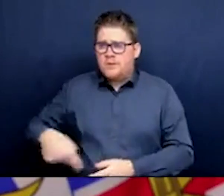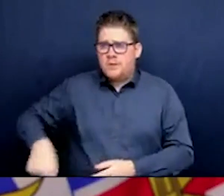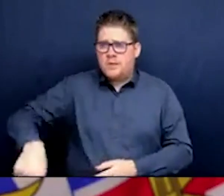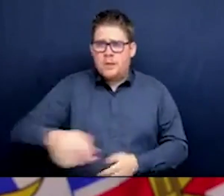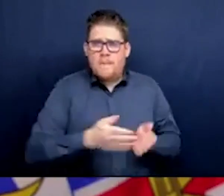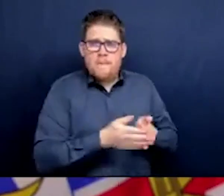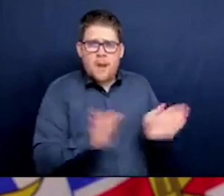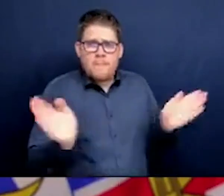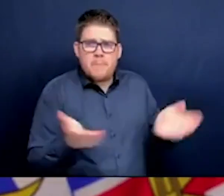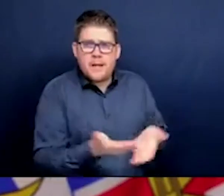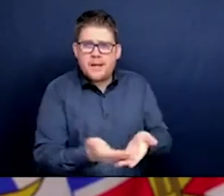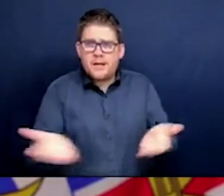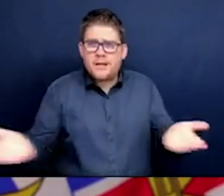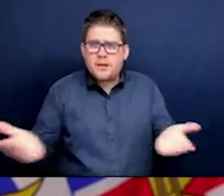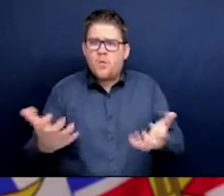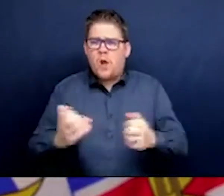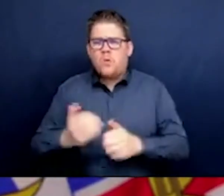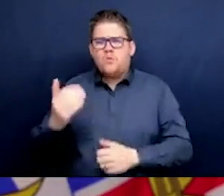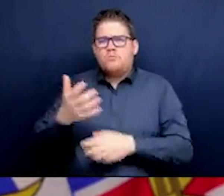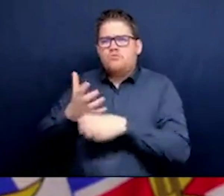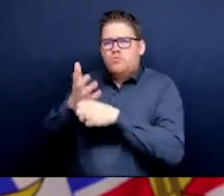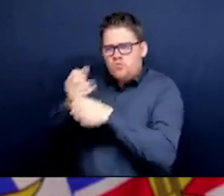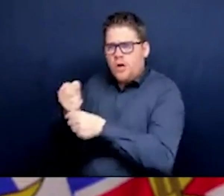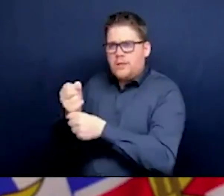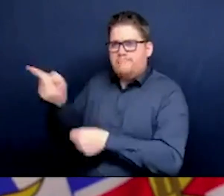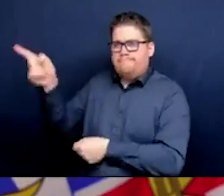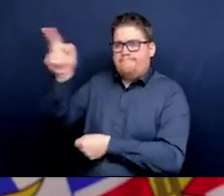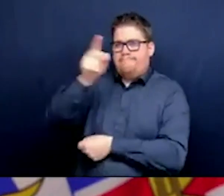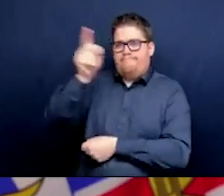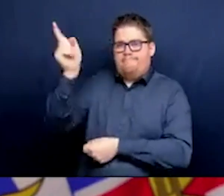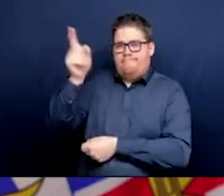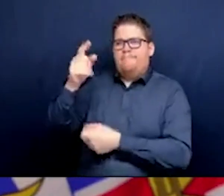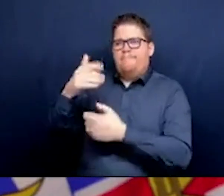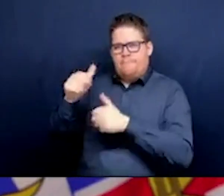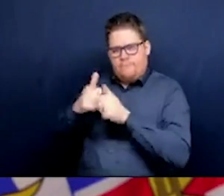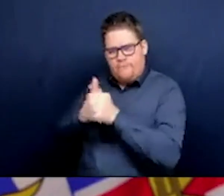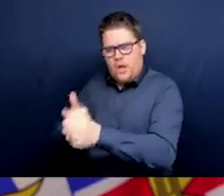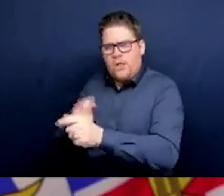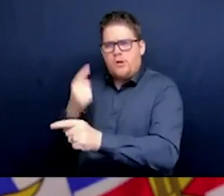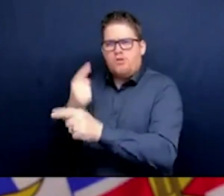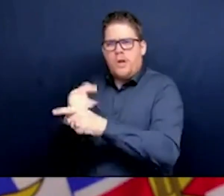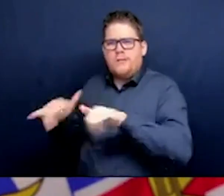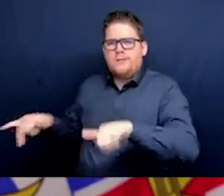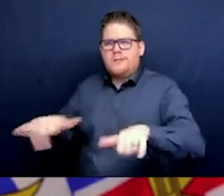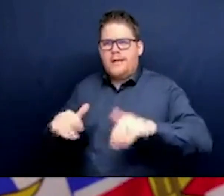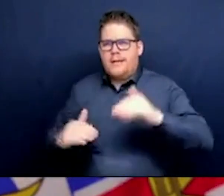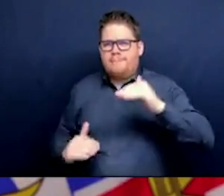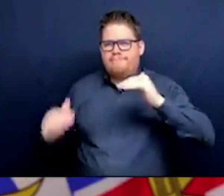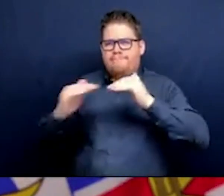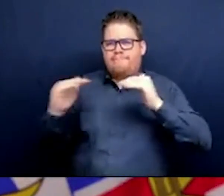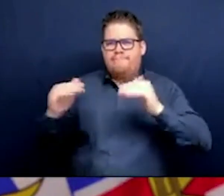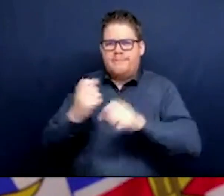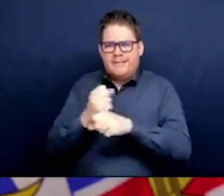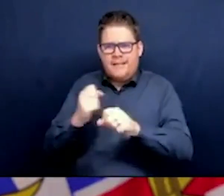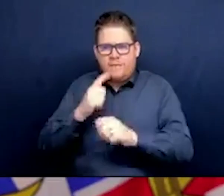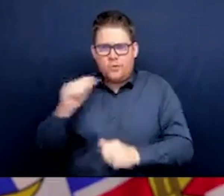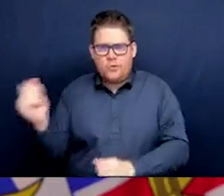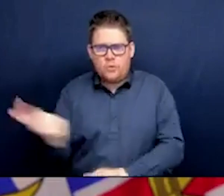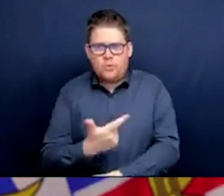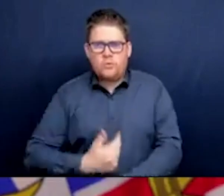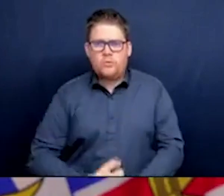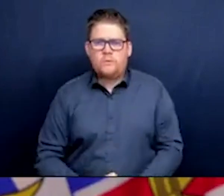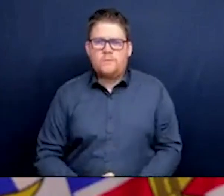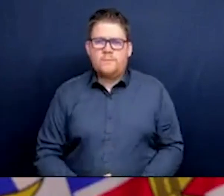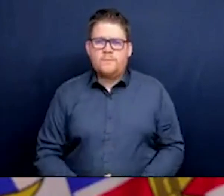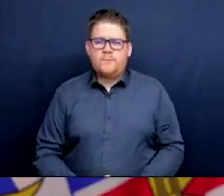BC. So because we have this very high rate of protection from vaccination, it has meant that